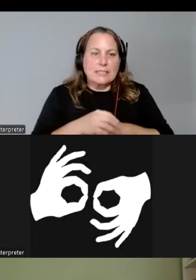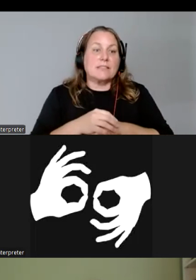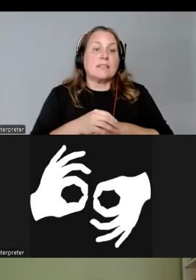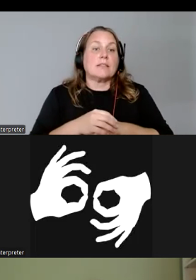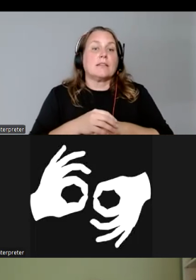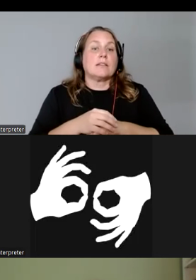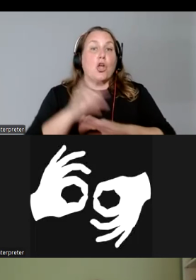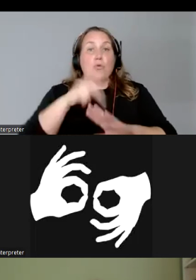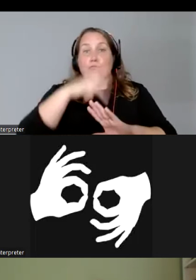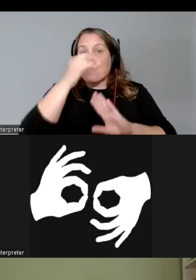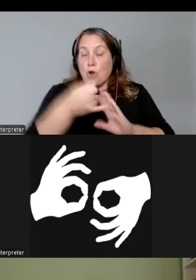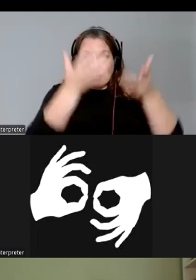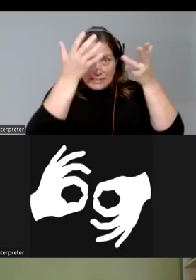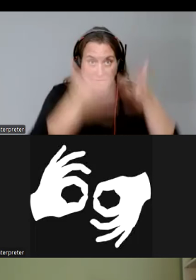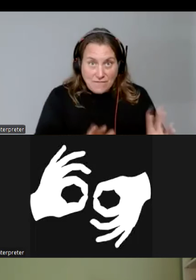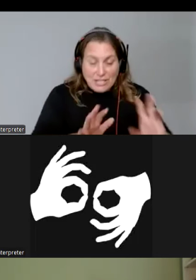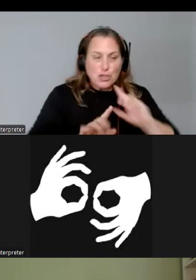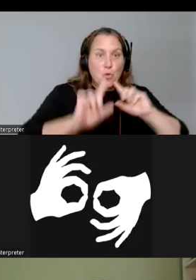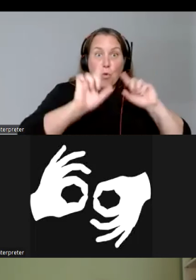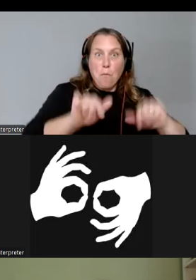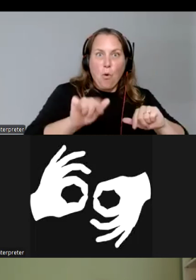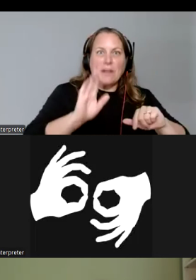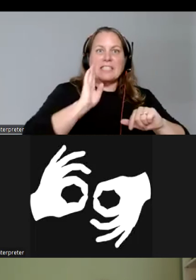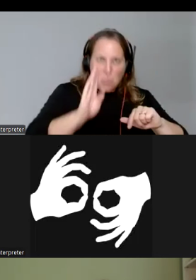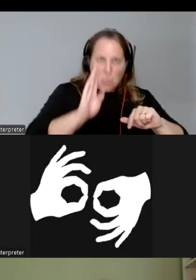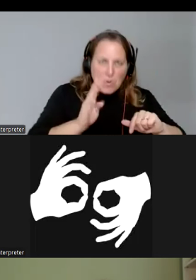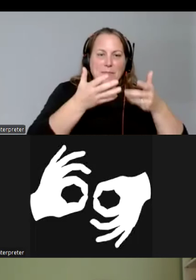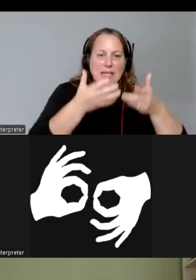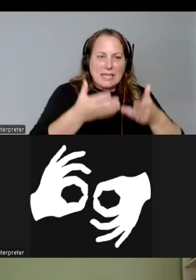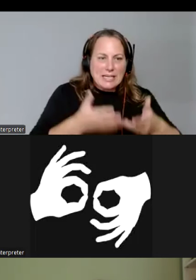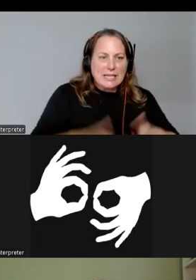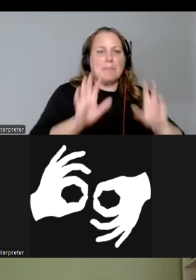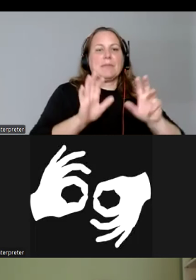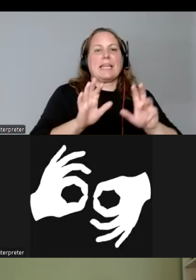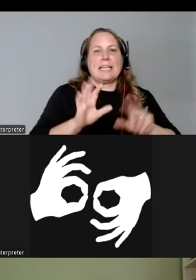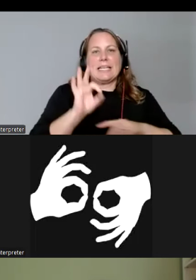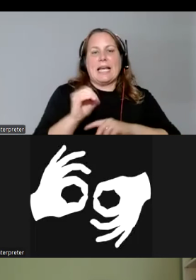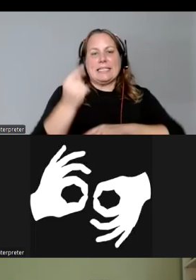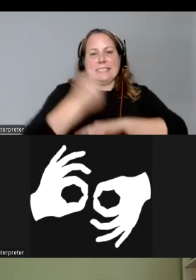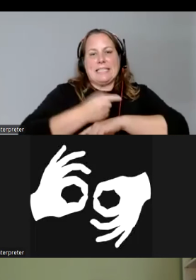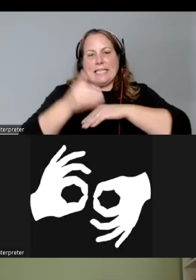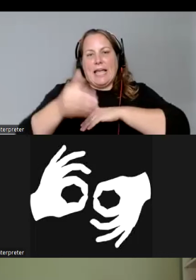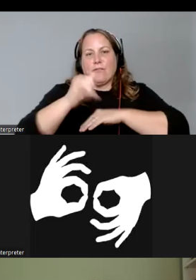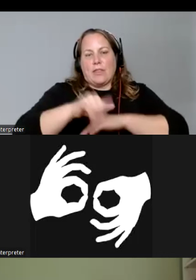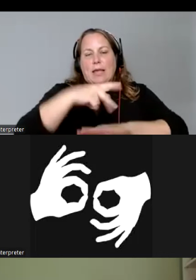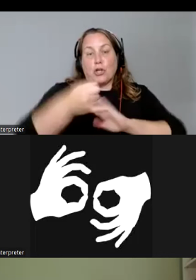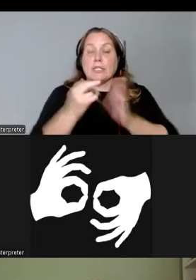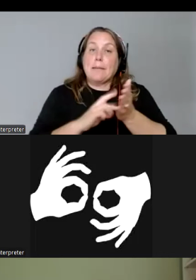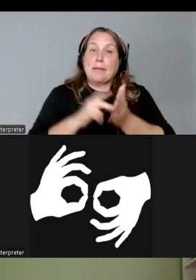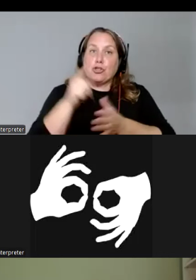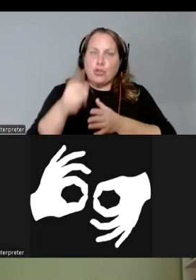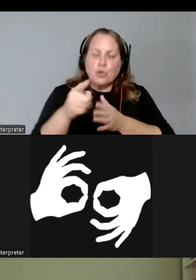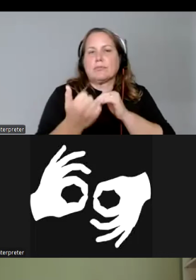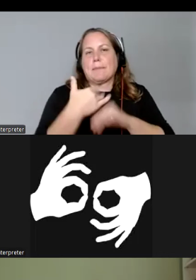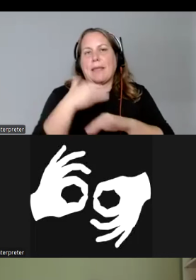project completion date. You put project completion date when you submit your application. That project date can potentially change in